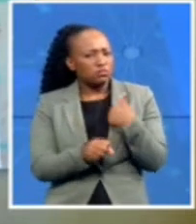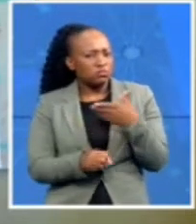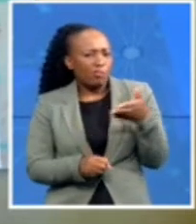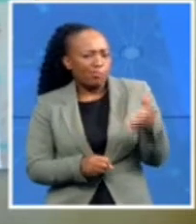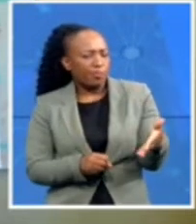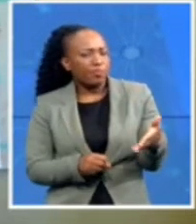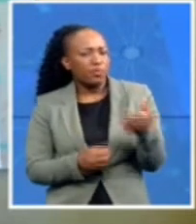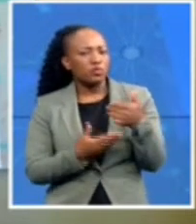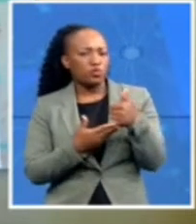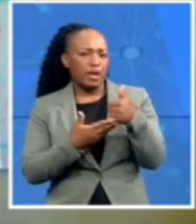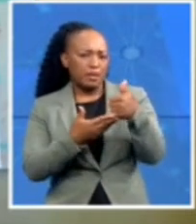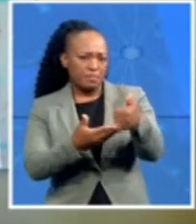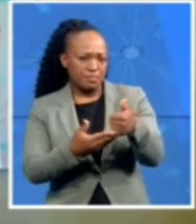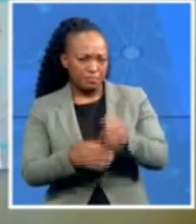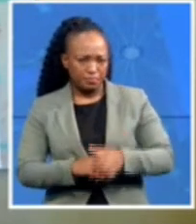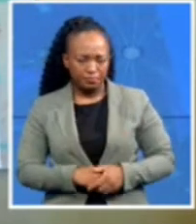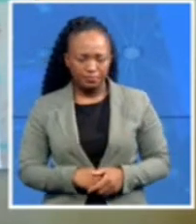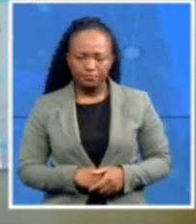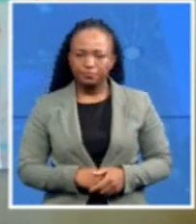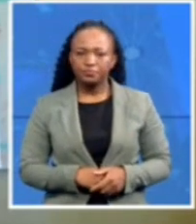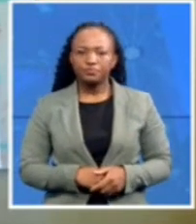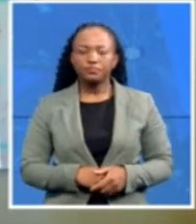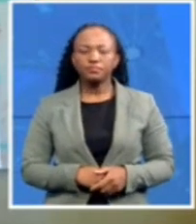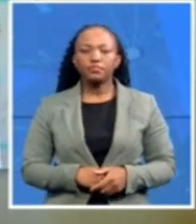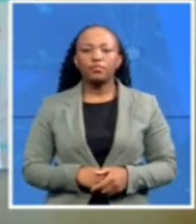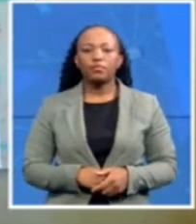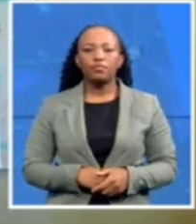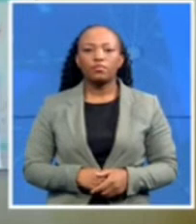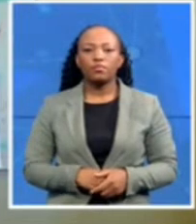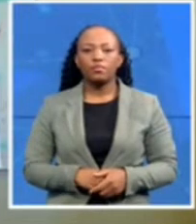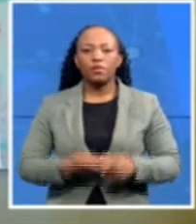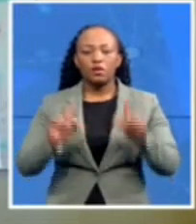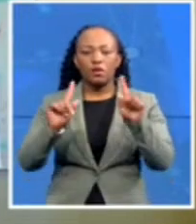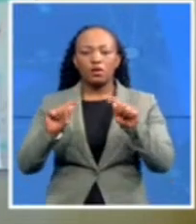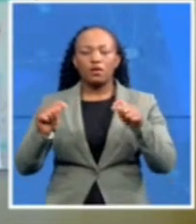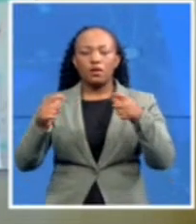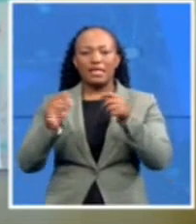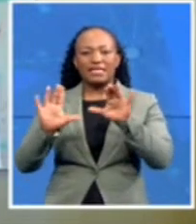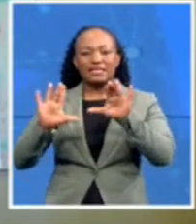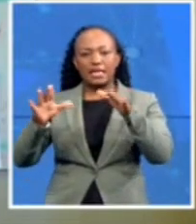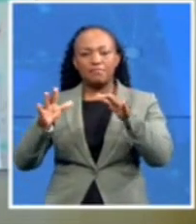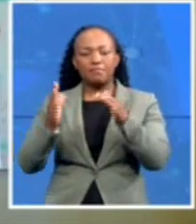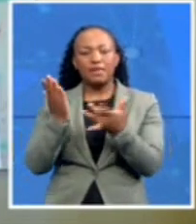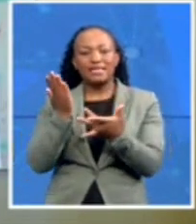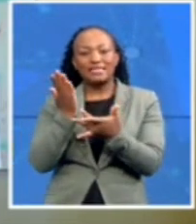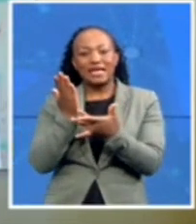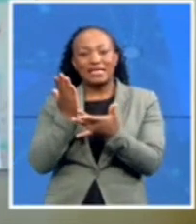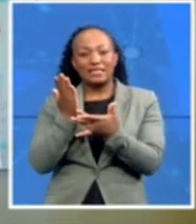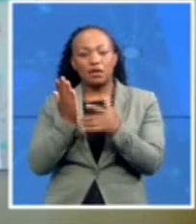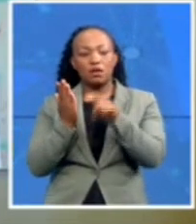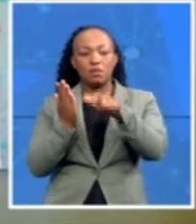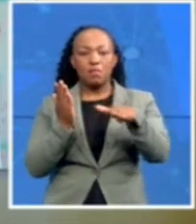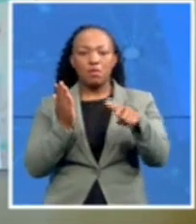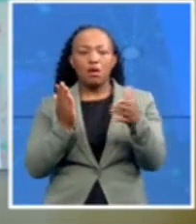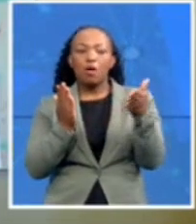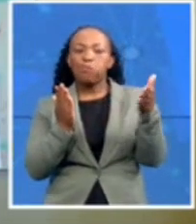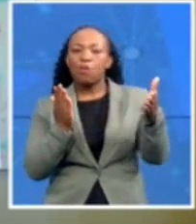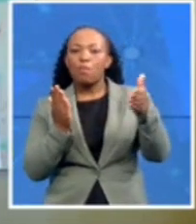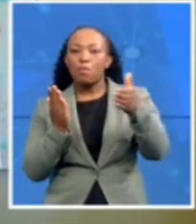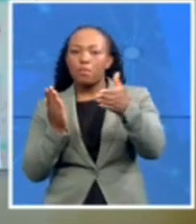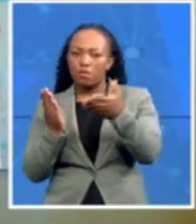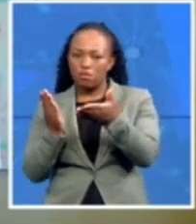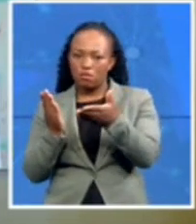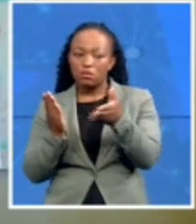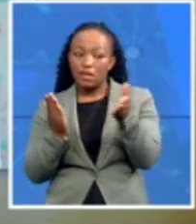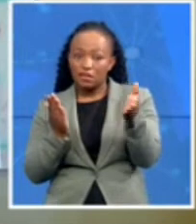on the ground, the technicians are on ground to make sure that whatever residual